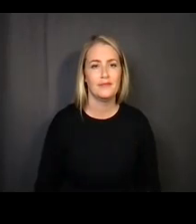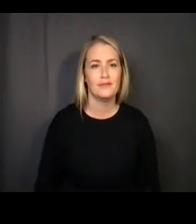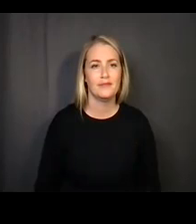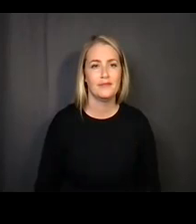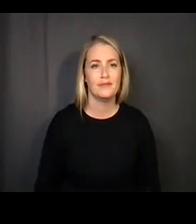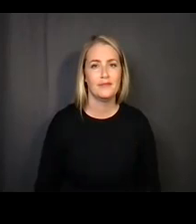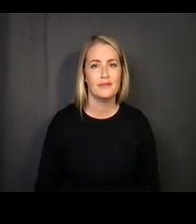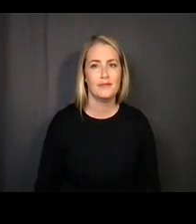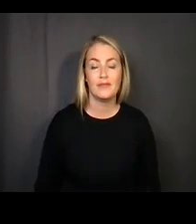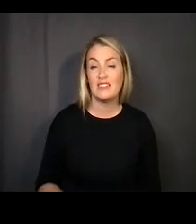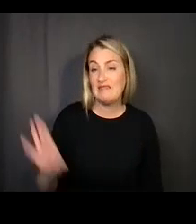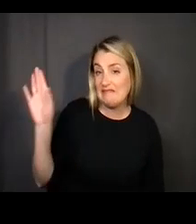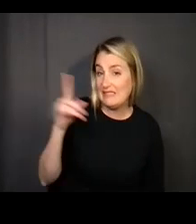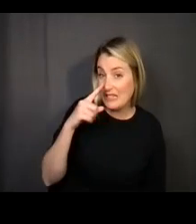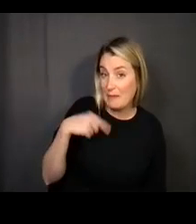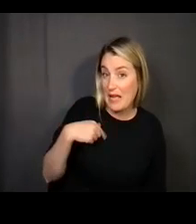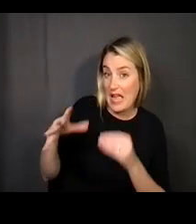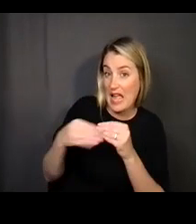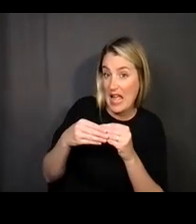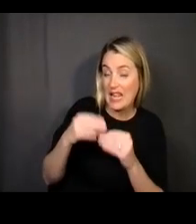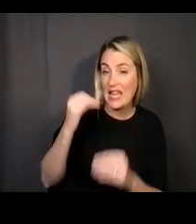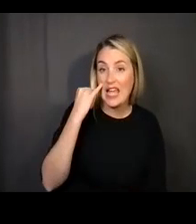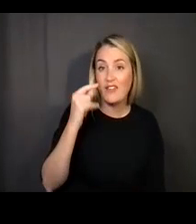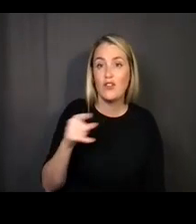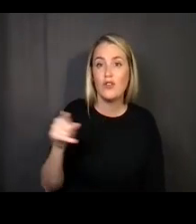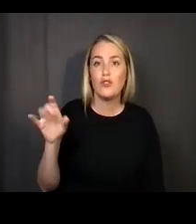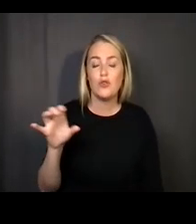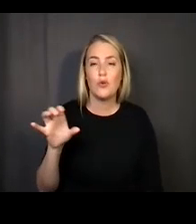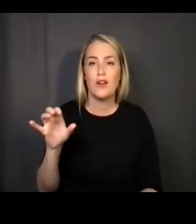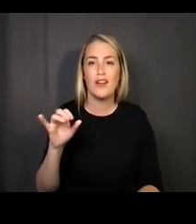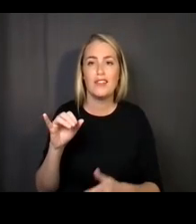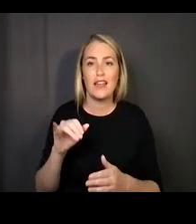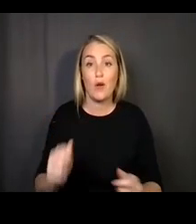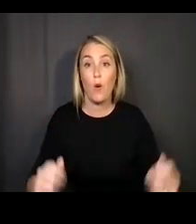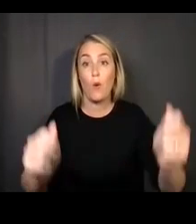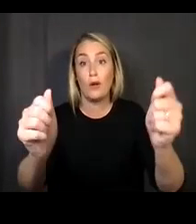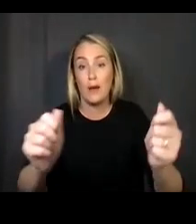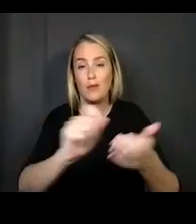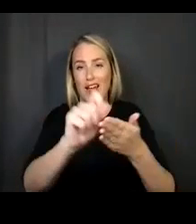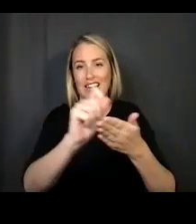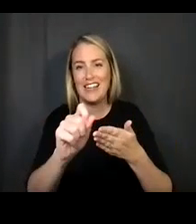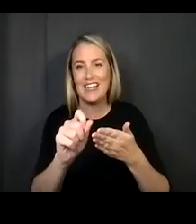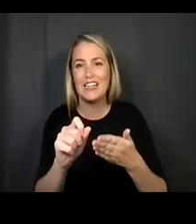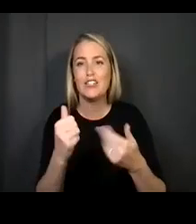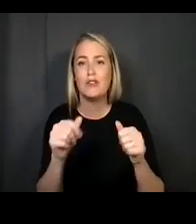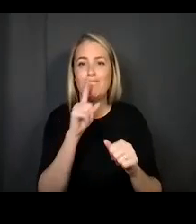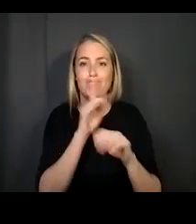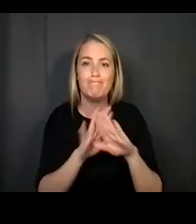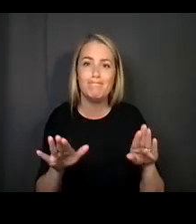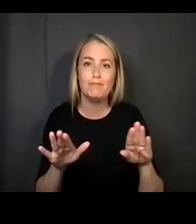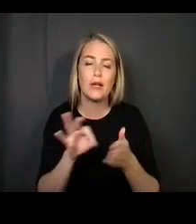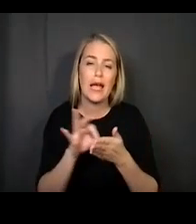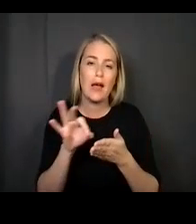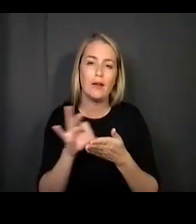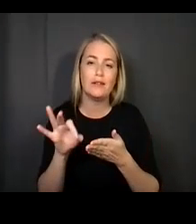Can I just add, if you're doing the media for holding up the writing, try to silently, or you can count out loud,